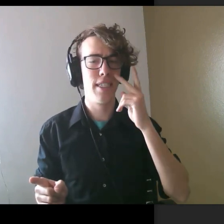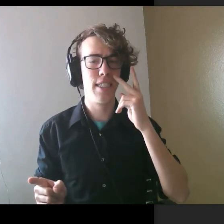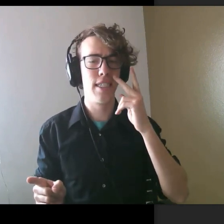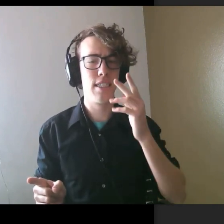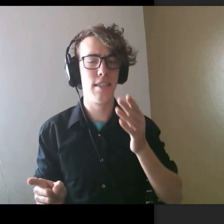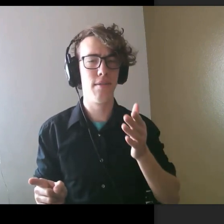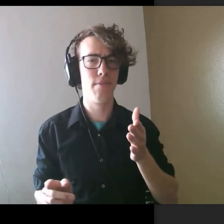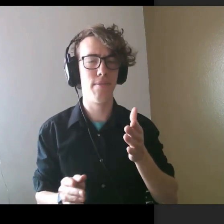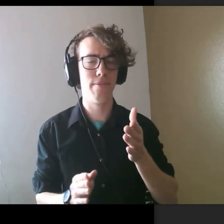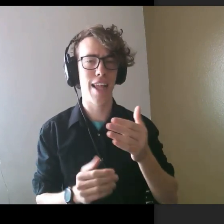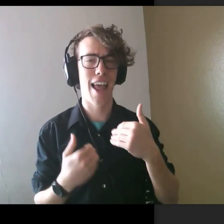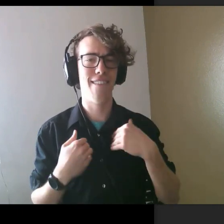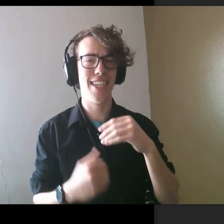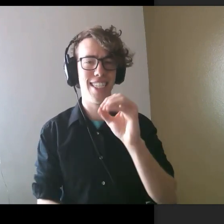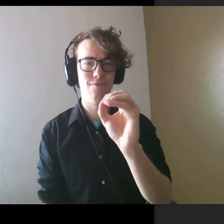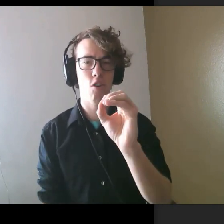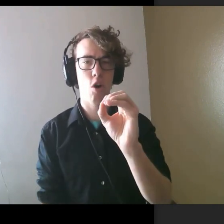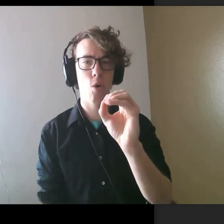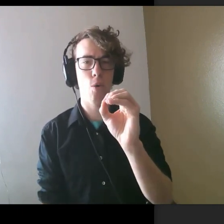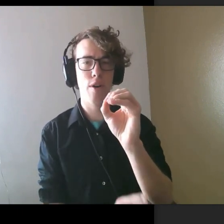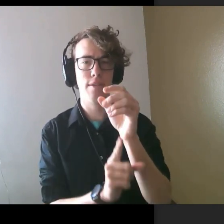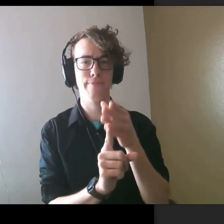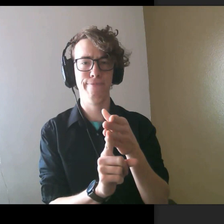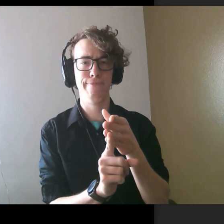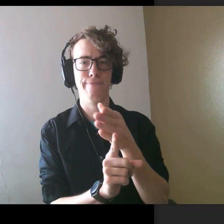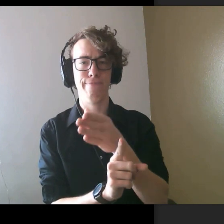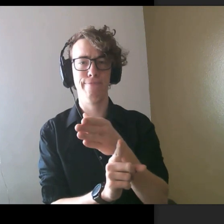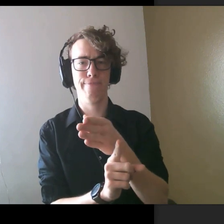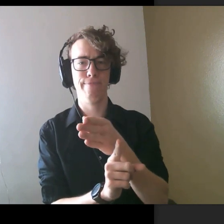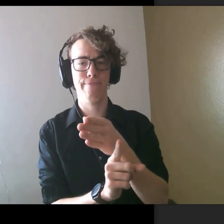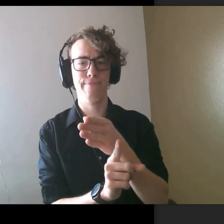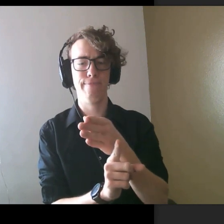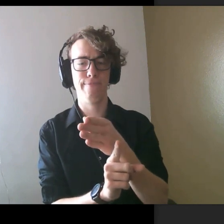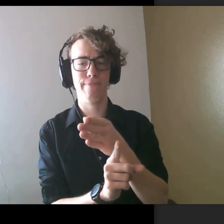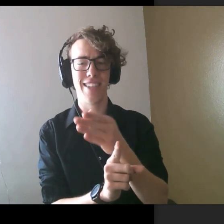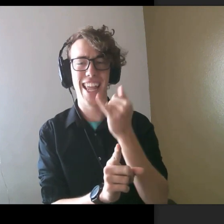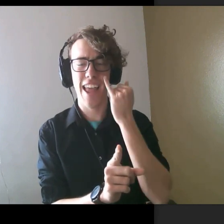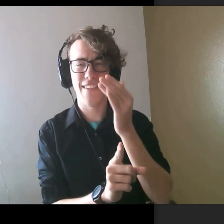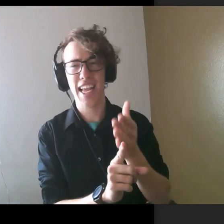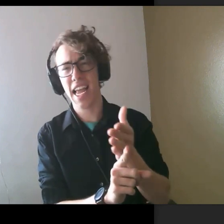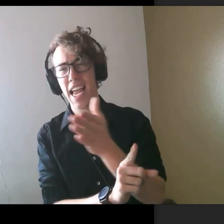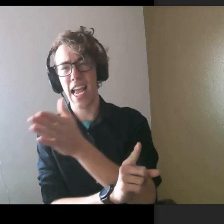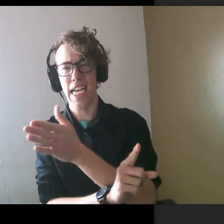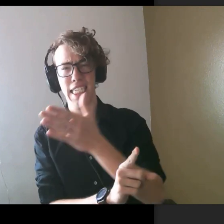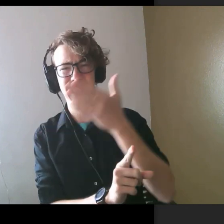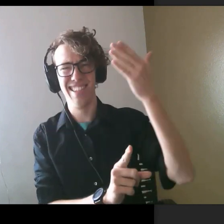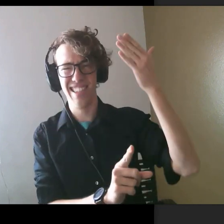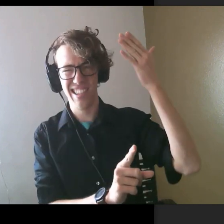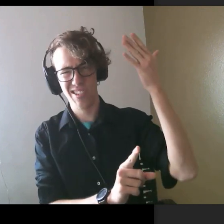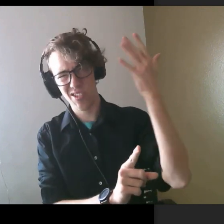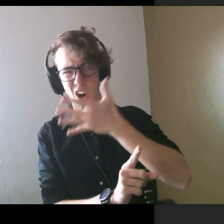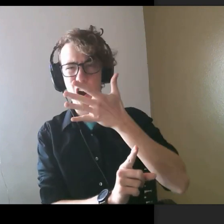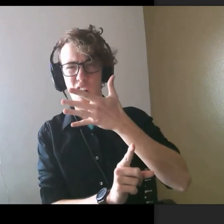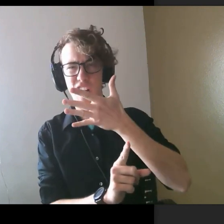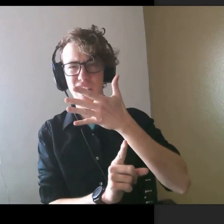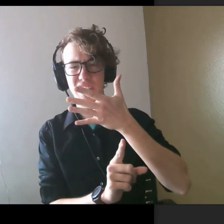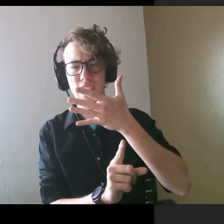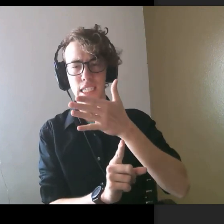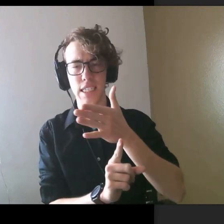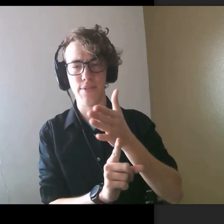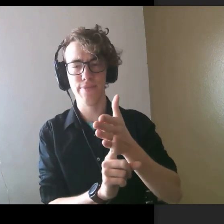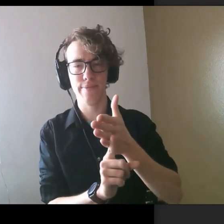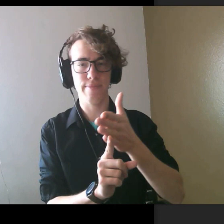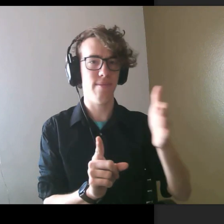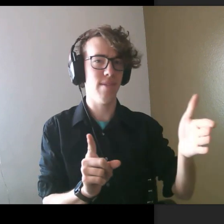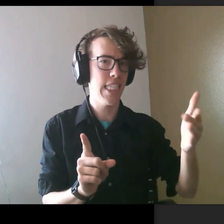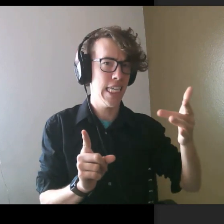of the 0 mark for exposure. Exposure, let me go really extreme, that would be underexposed,